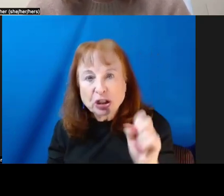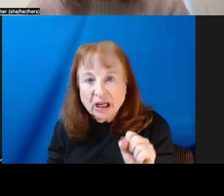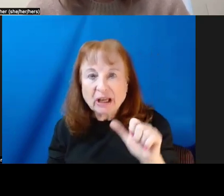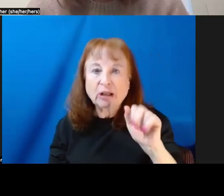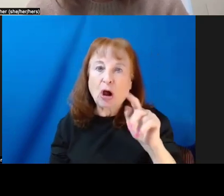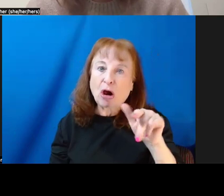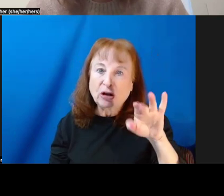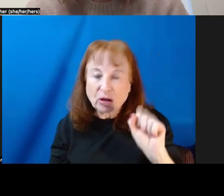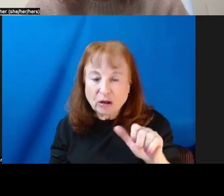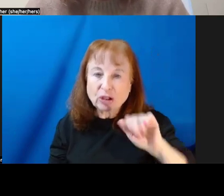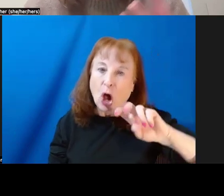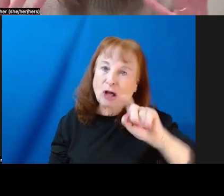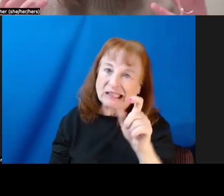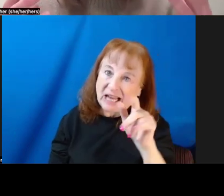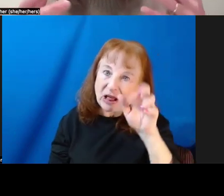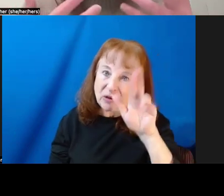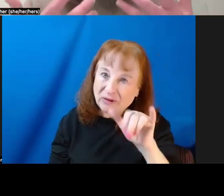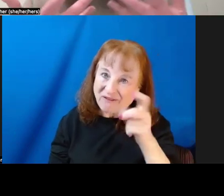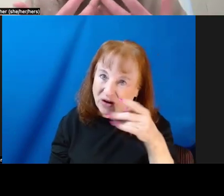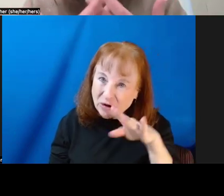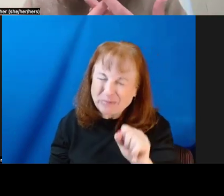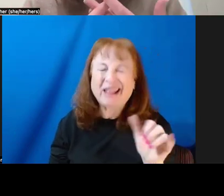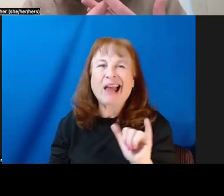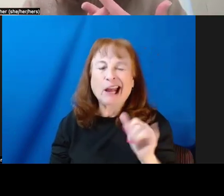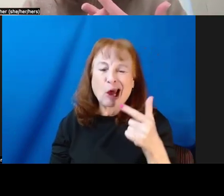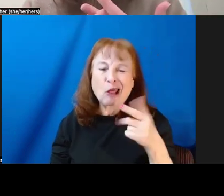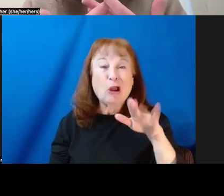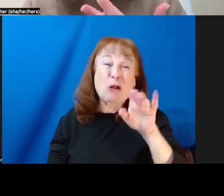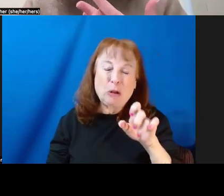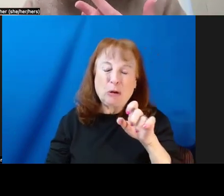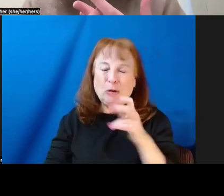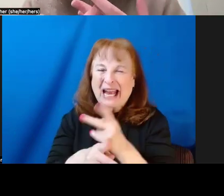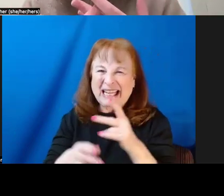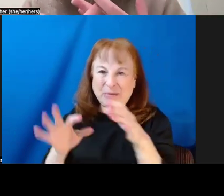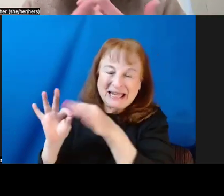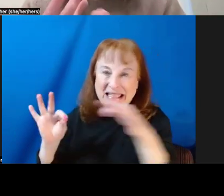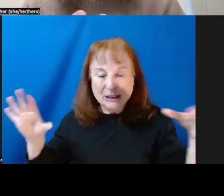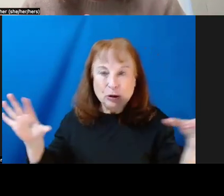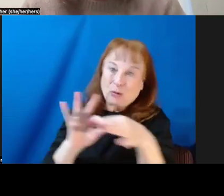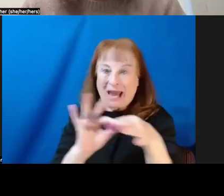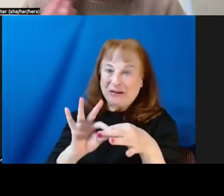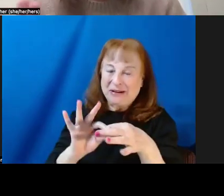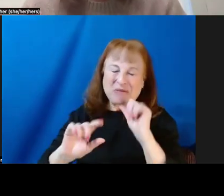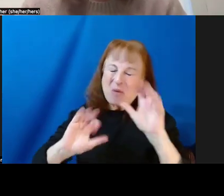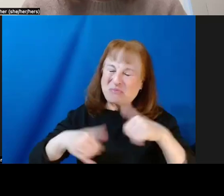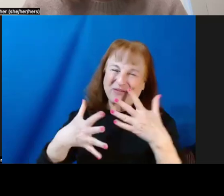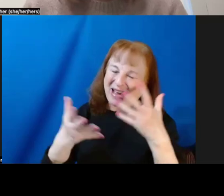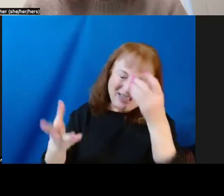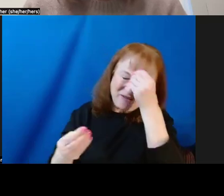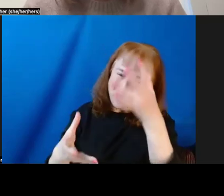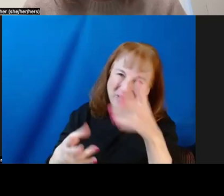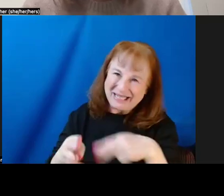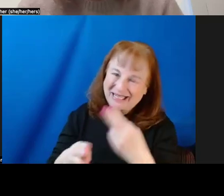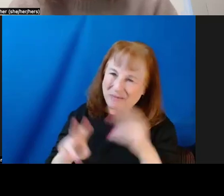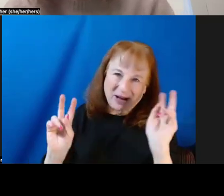articles, auxiliary verbs. Function words are like the glue that holds a sentence together, but they don't provide as much information about the